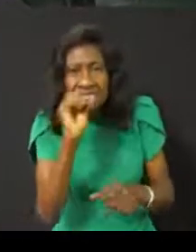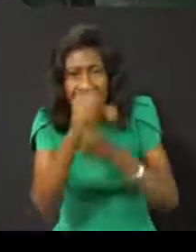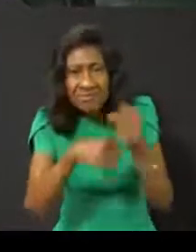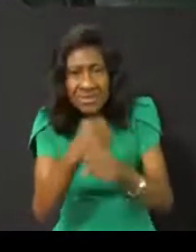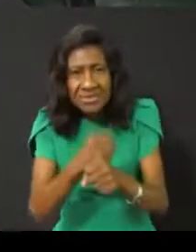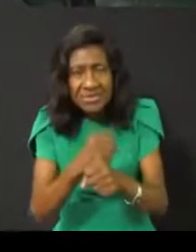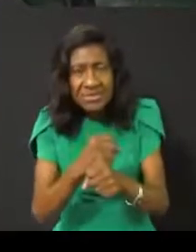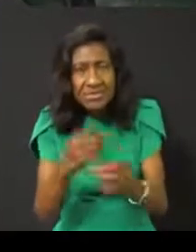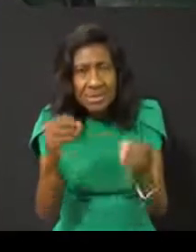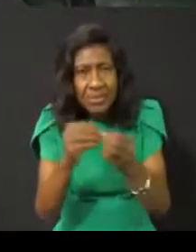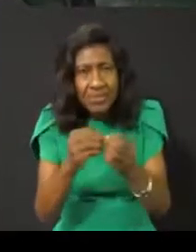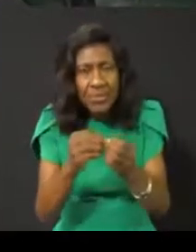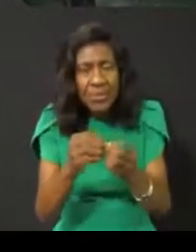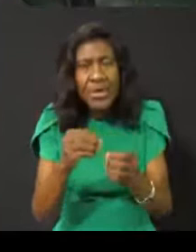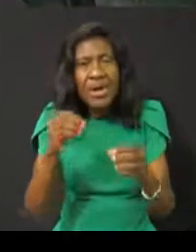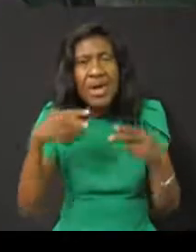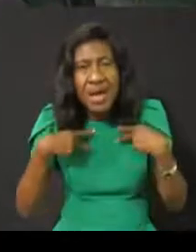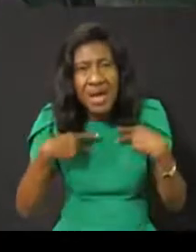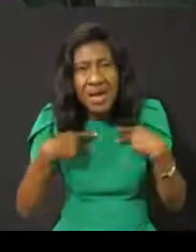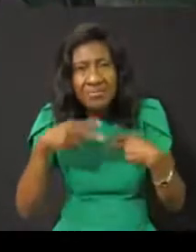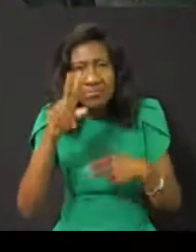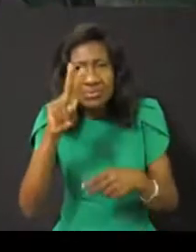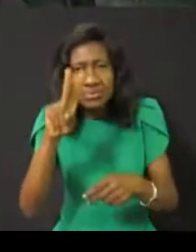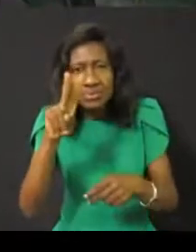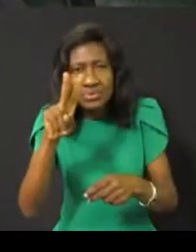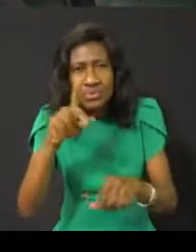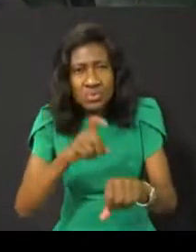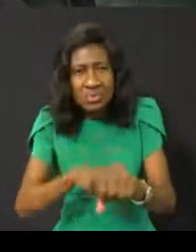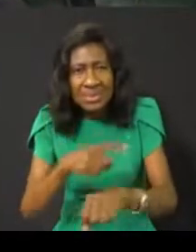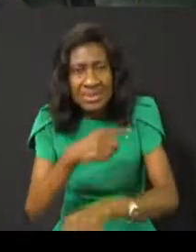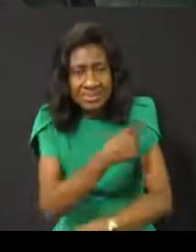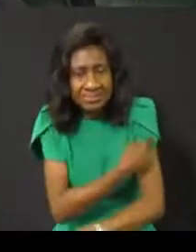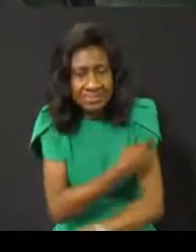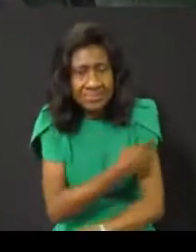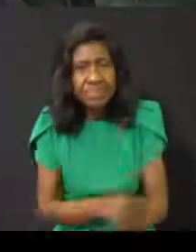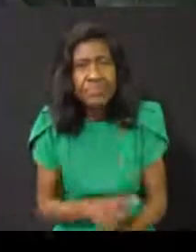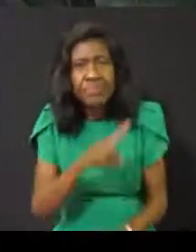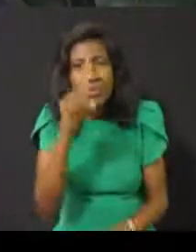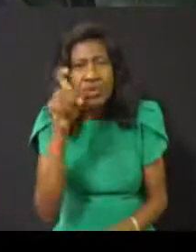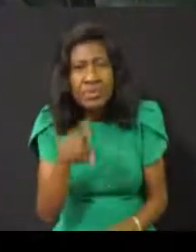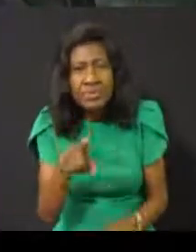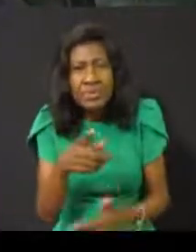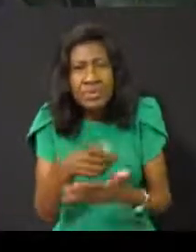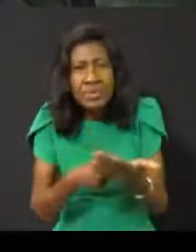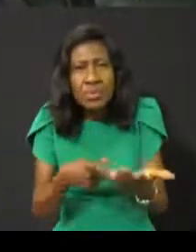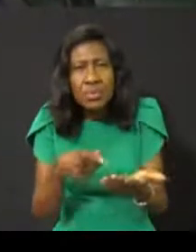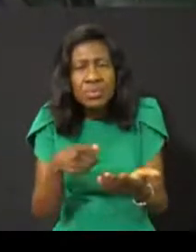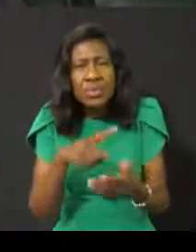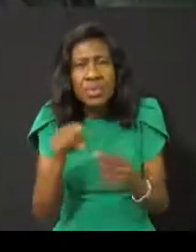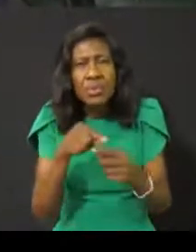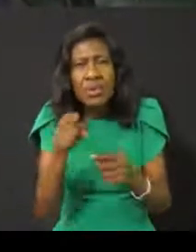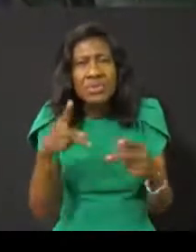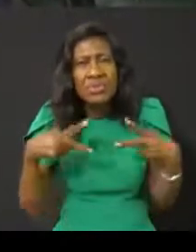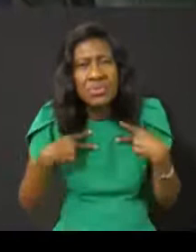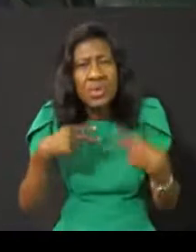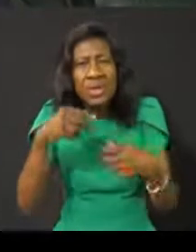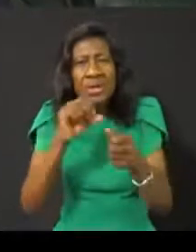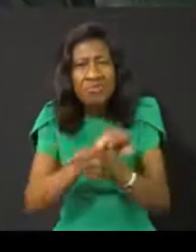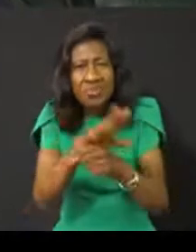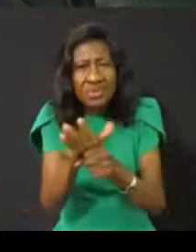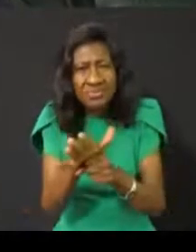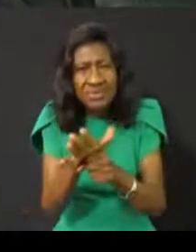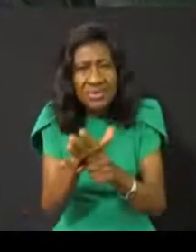often asked the question, what is living with COVID like? This is it. So I very